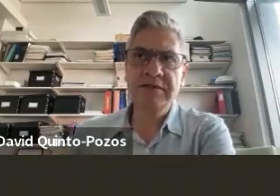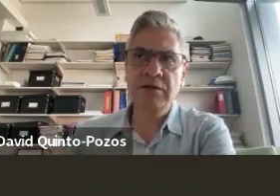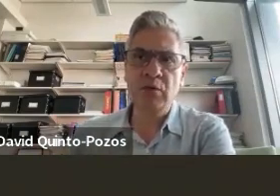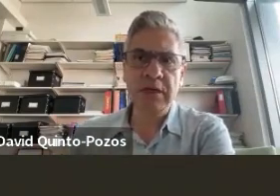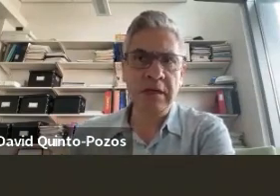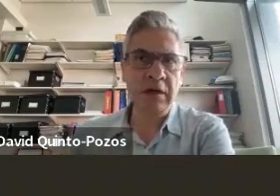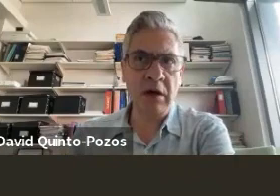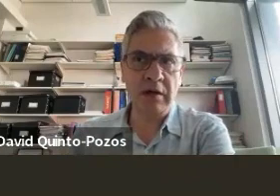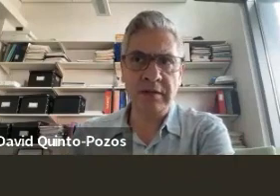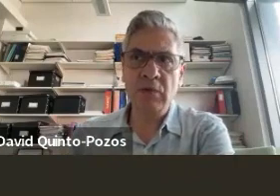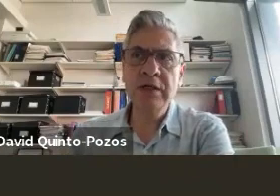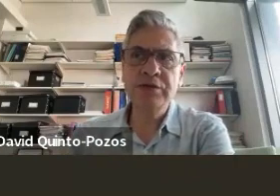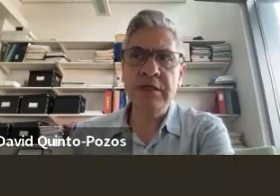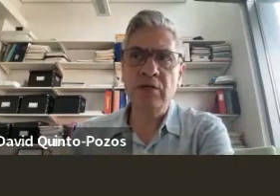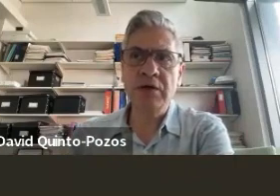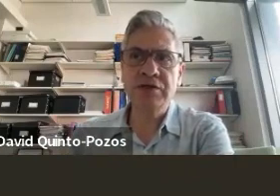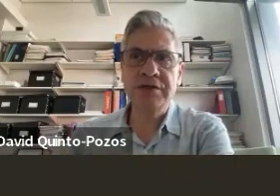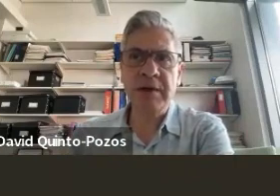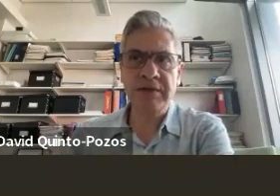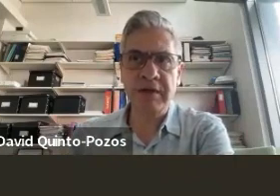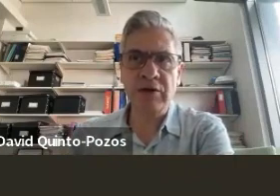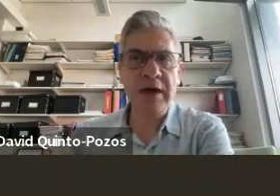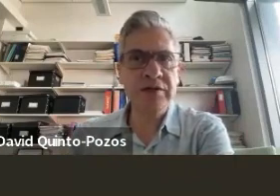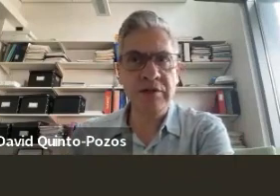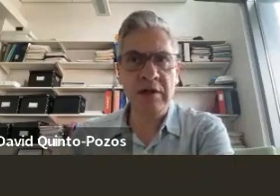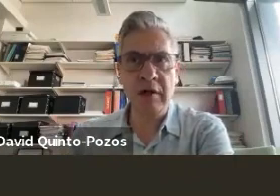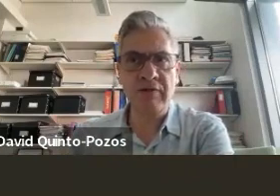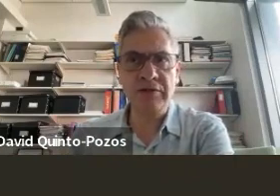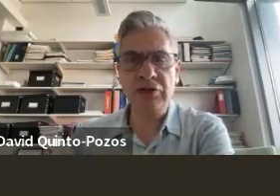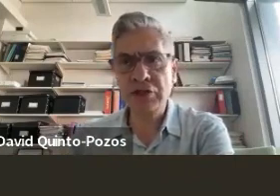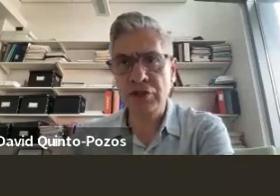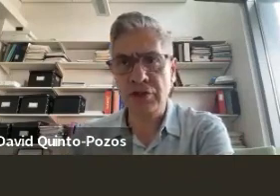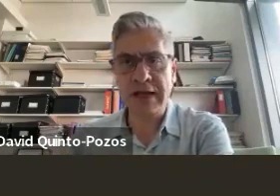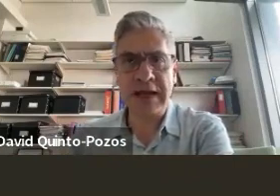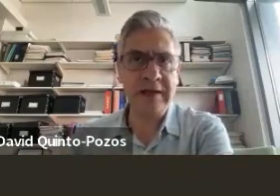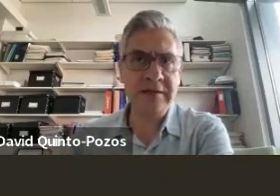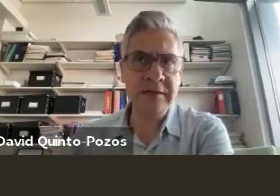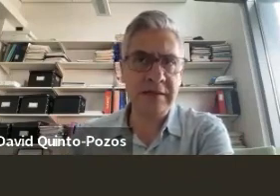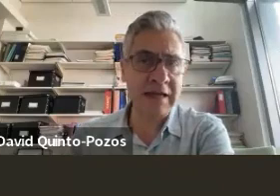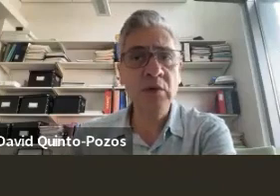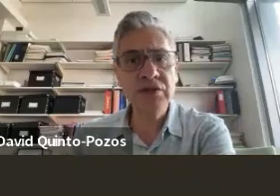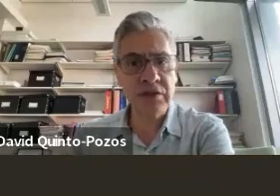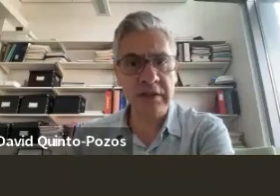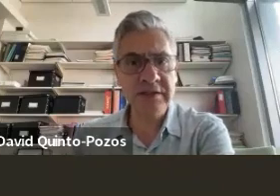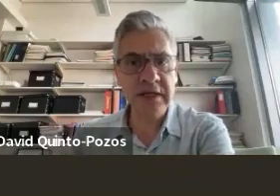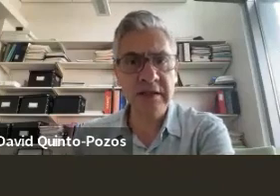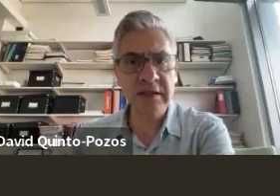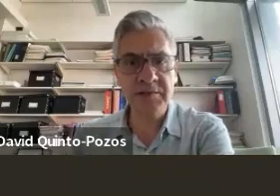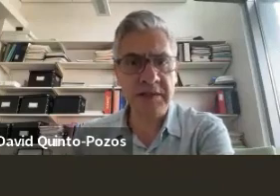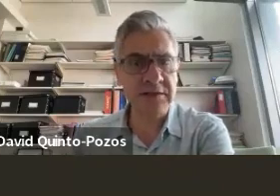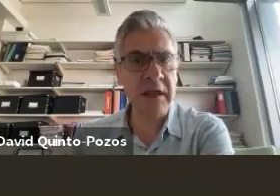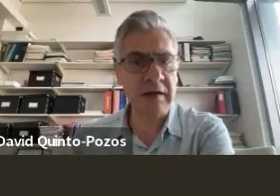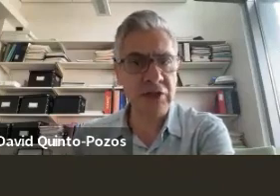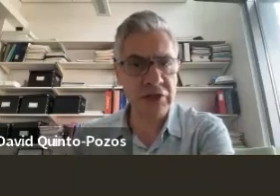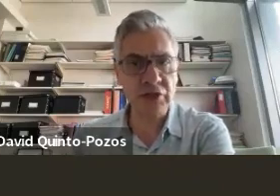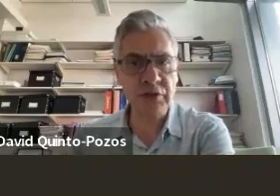that, I started working on really interesting questions about the interaction of gesture and language in sign language, because